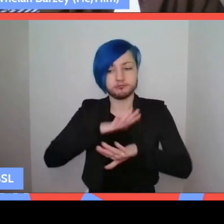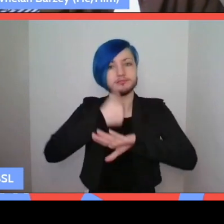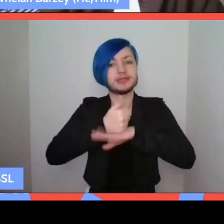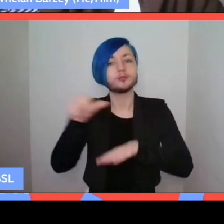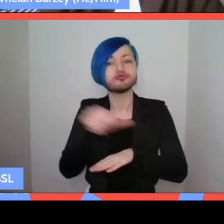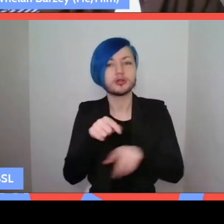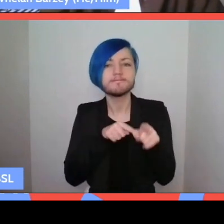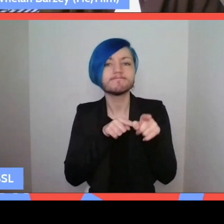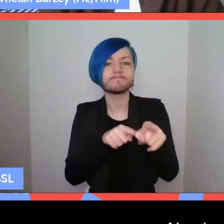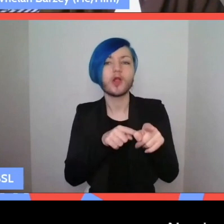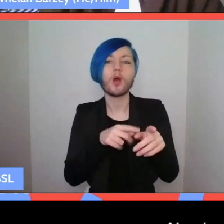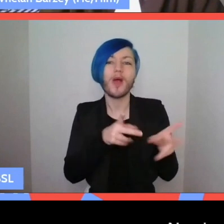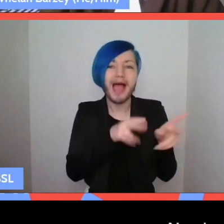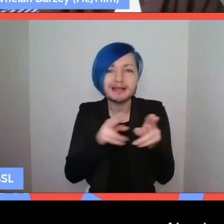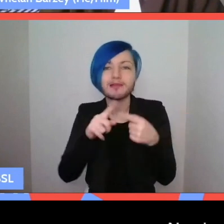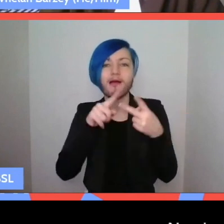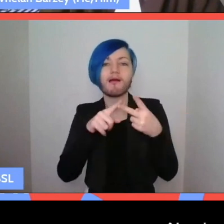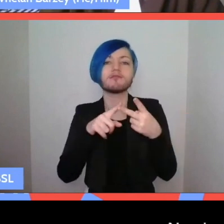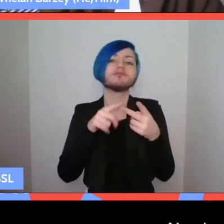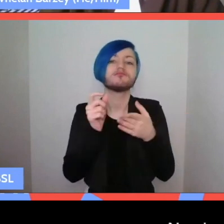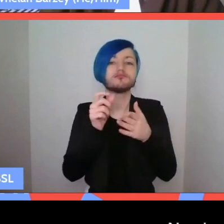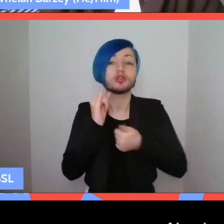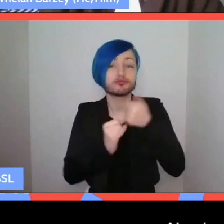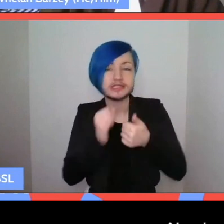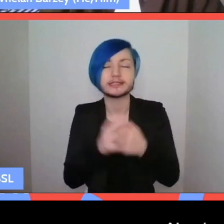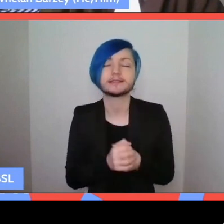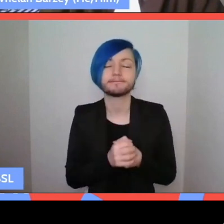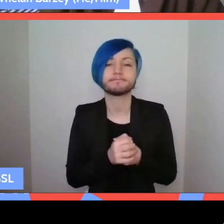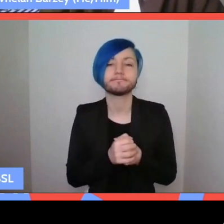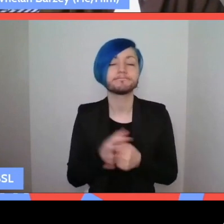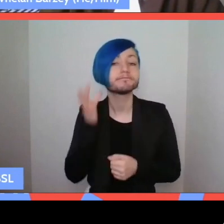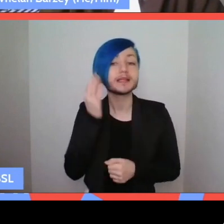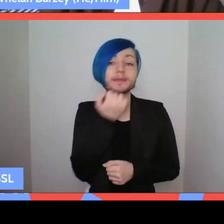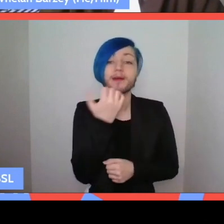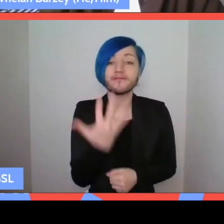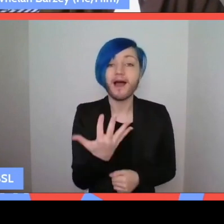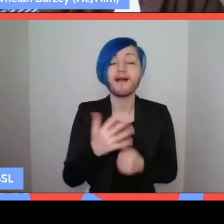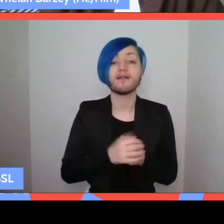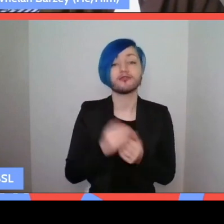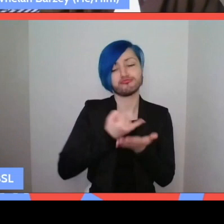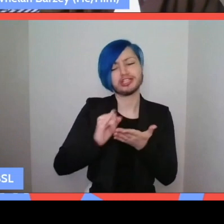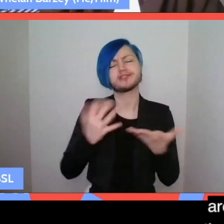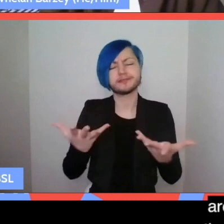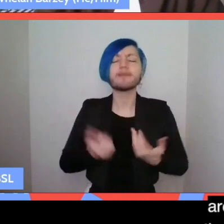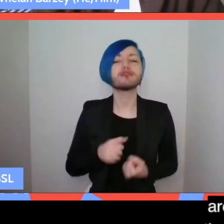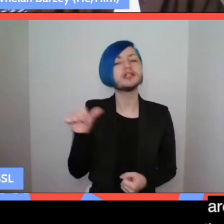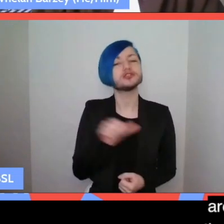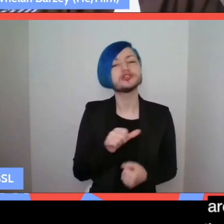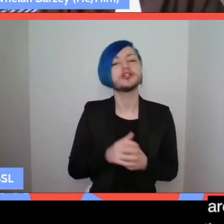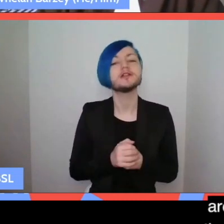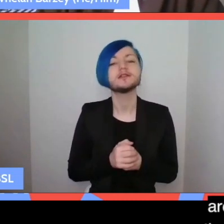writers. Number 5 is to embrace rejection. As you begin pitching, you soon realize rejections are